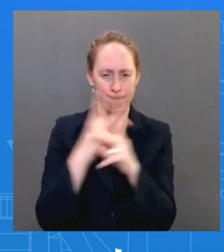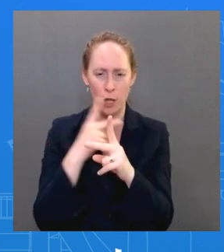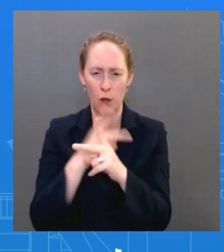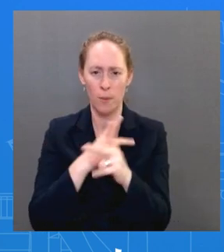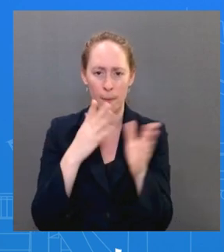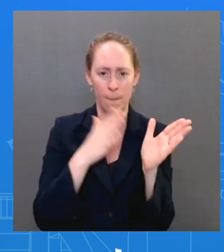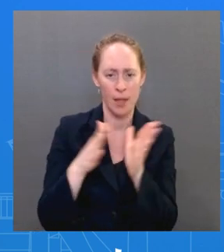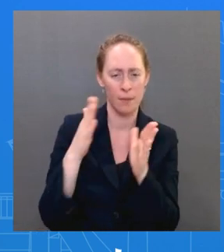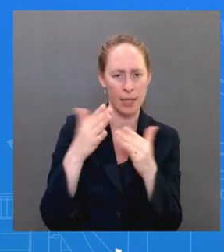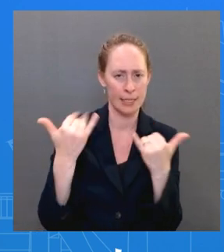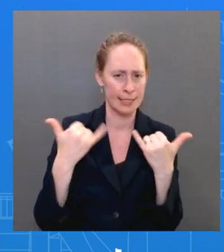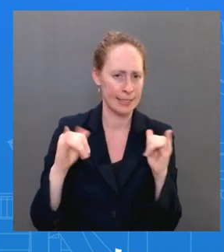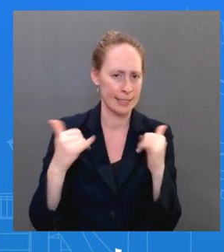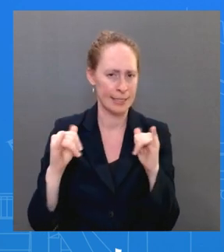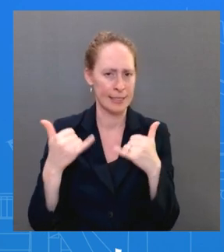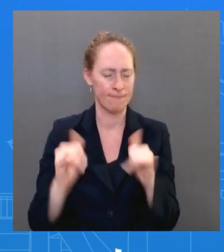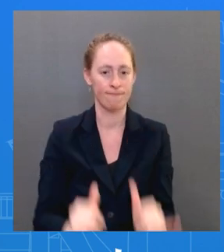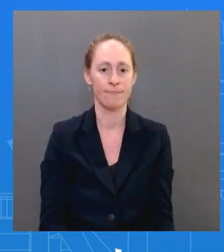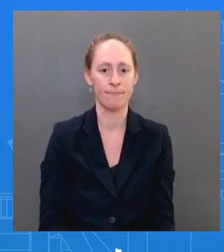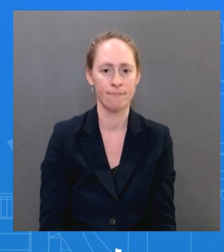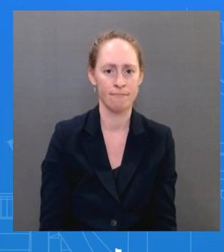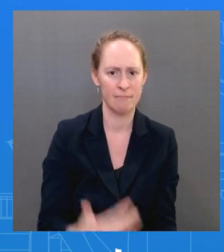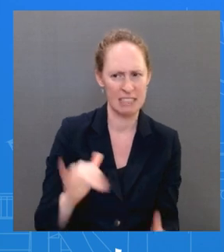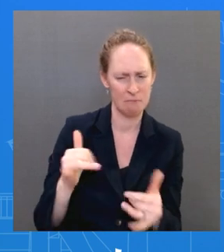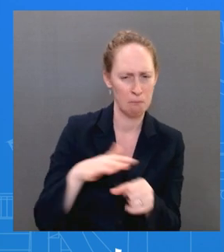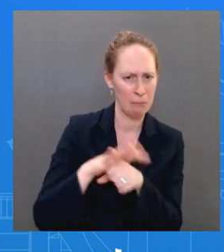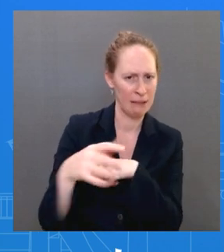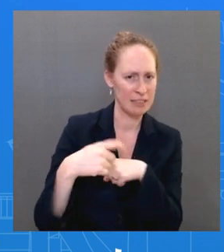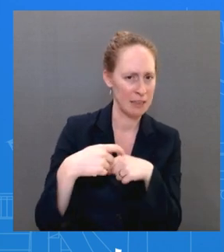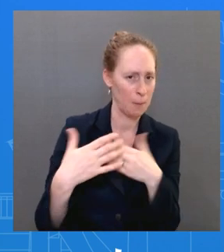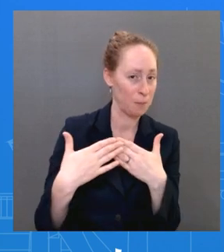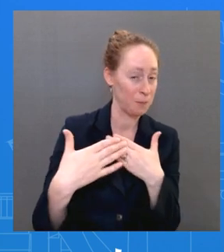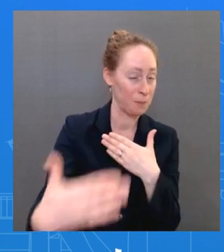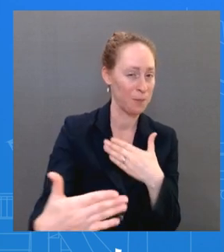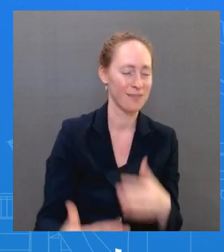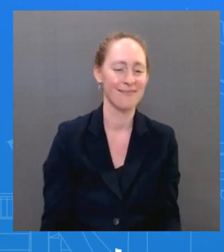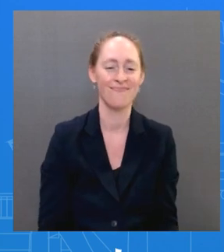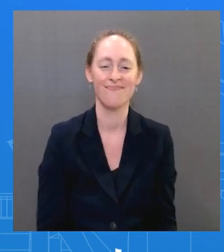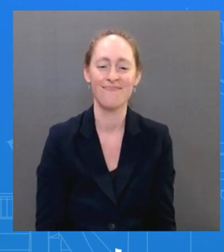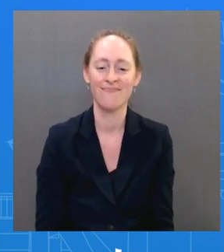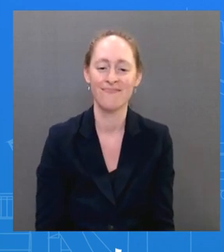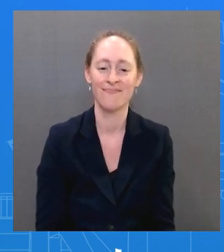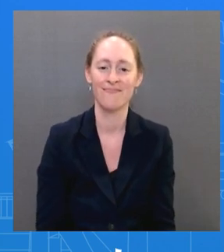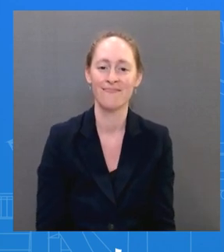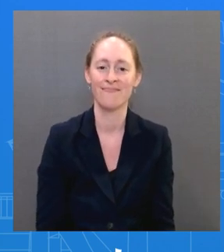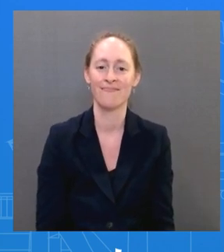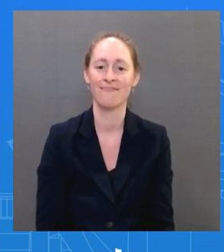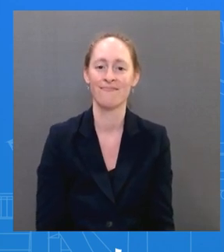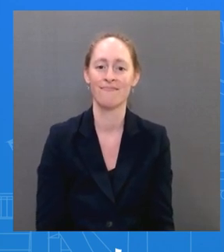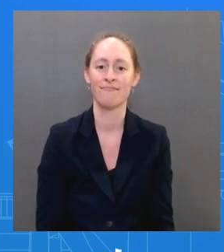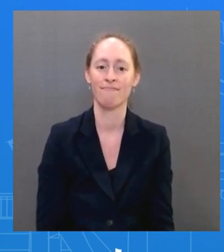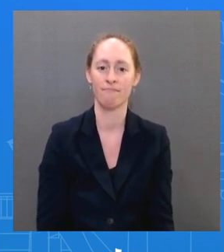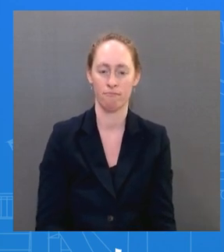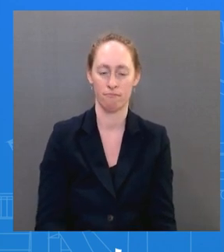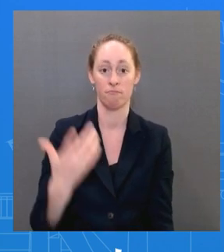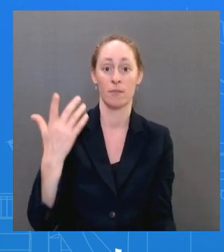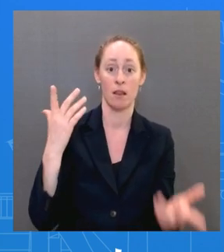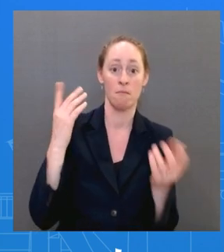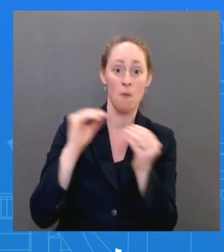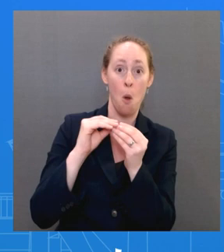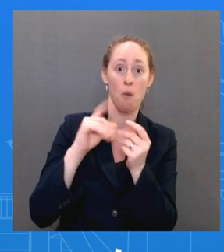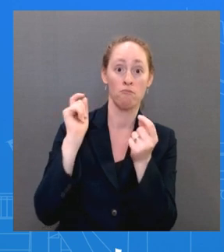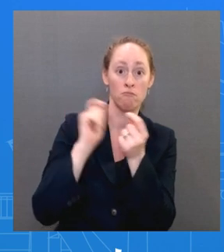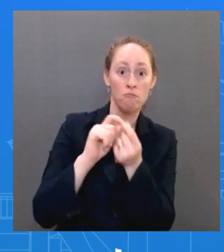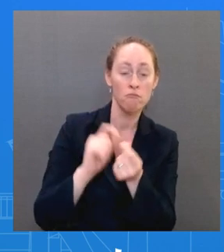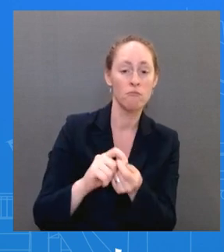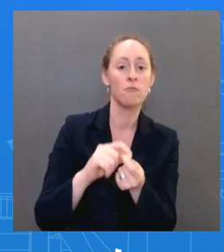few more months before we get there. And so we'll be happy to share more and have background calls and provide all the details to that